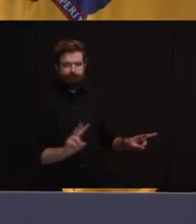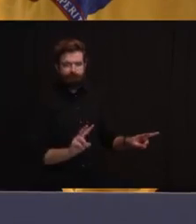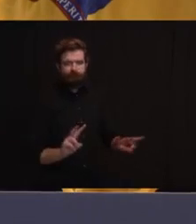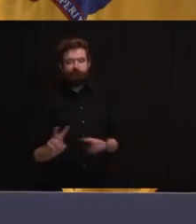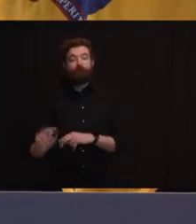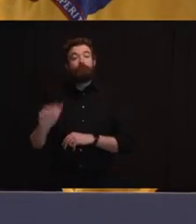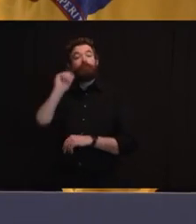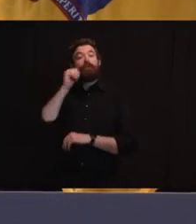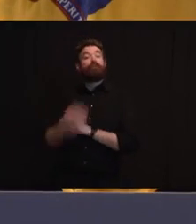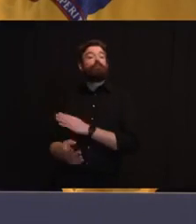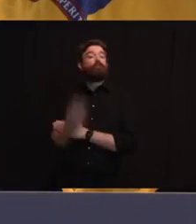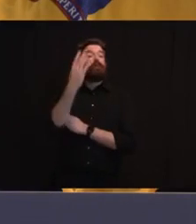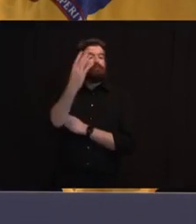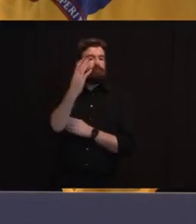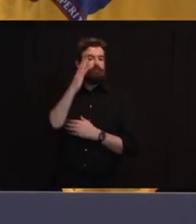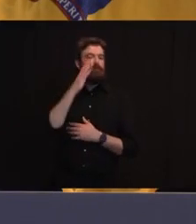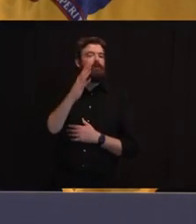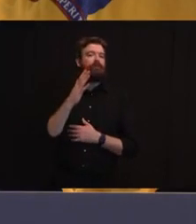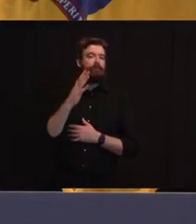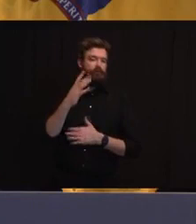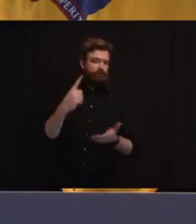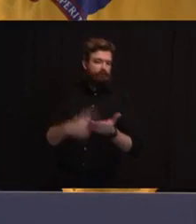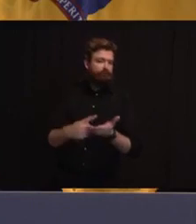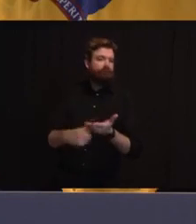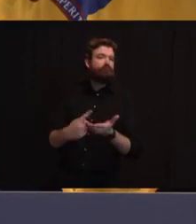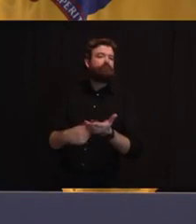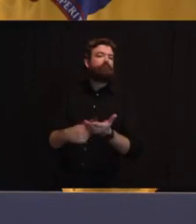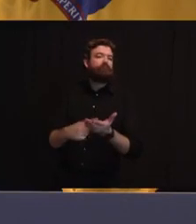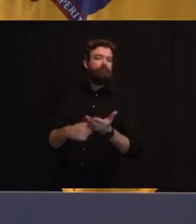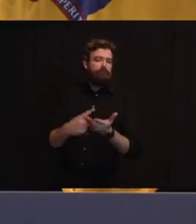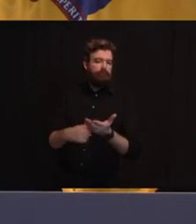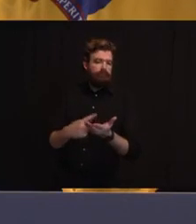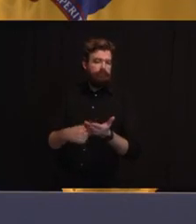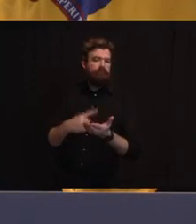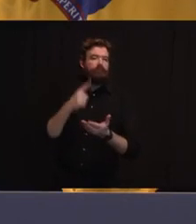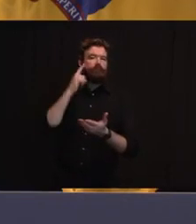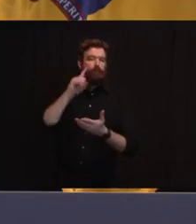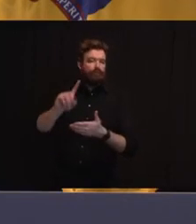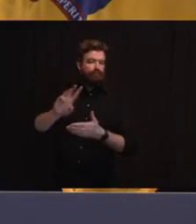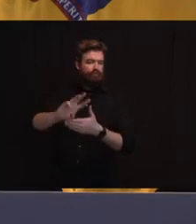books to go over the game plan. I think we're